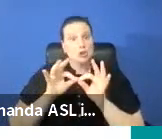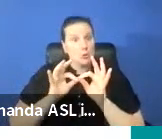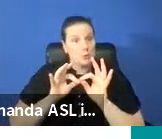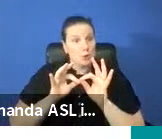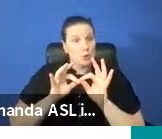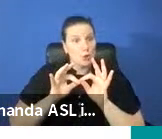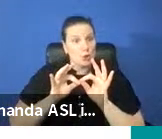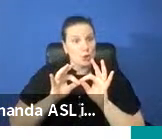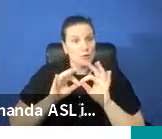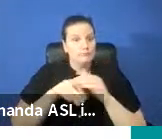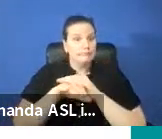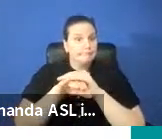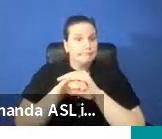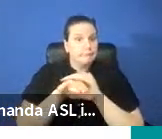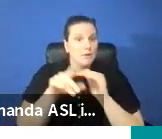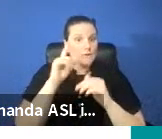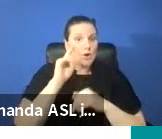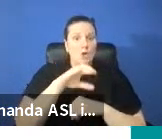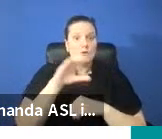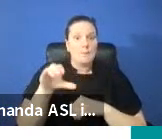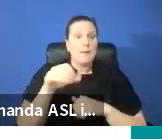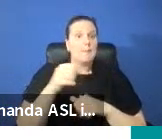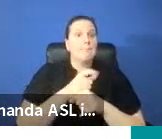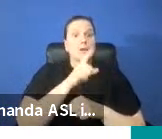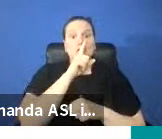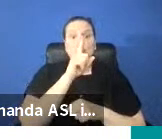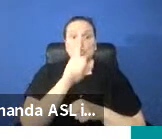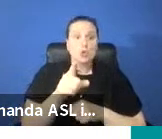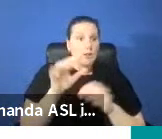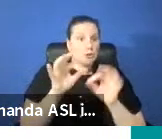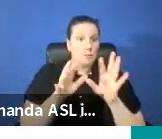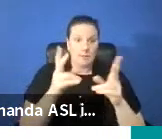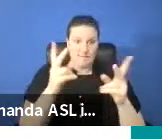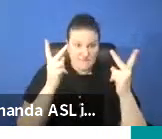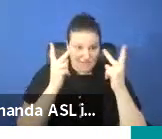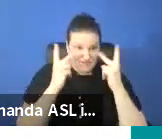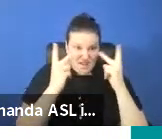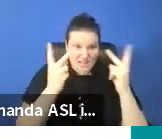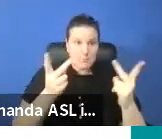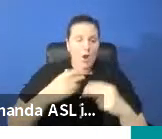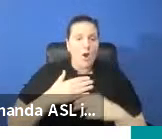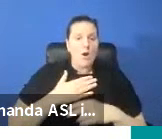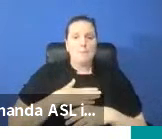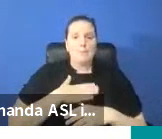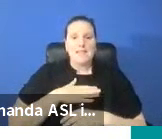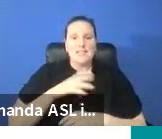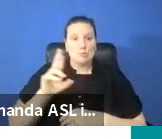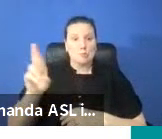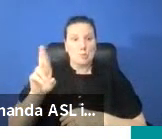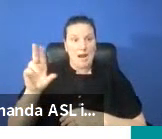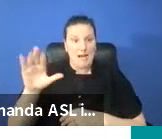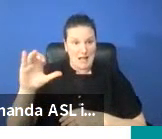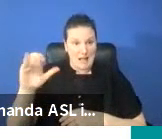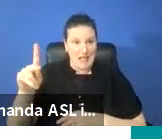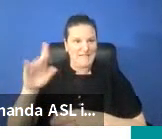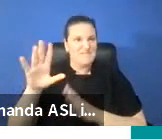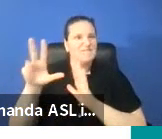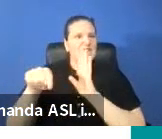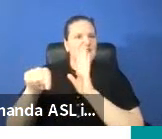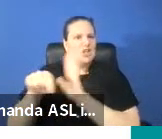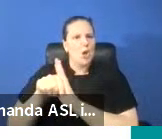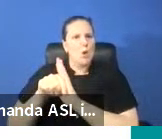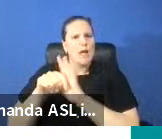captioning. To make sure the interpreter is always visible, please right-click their video and